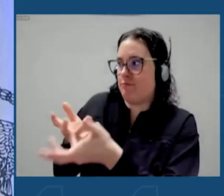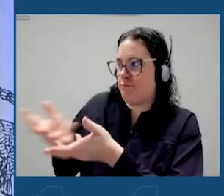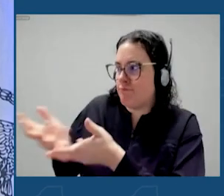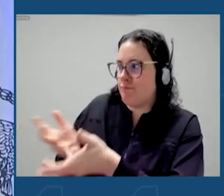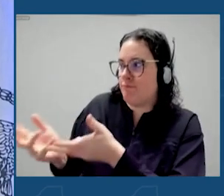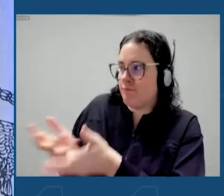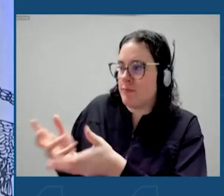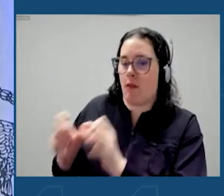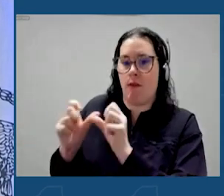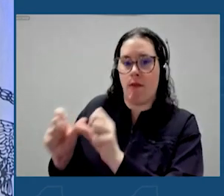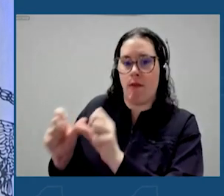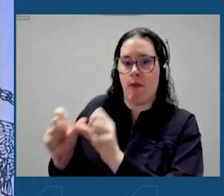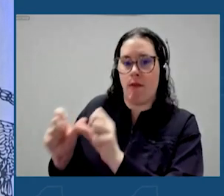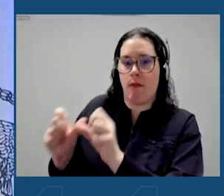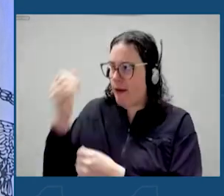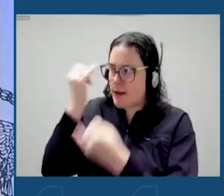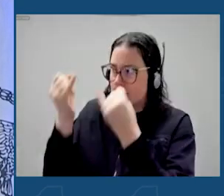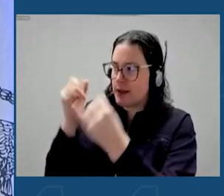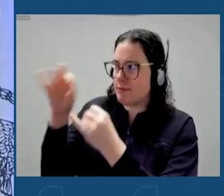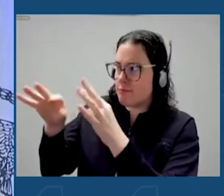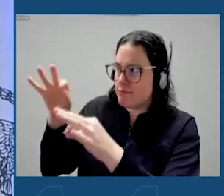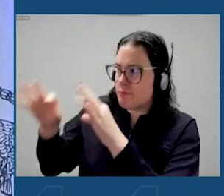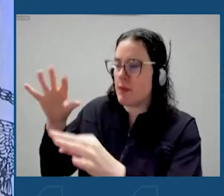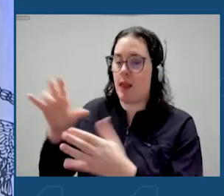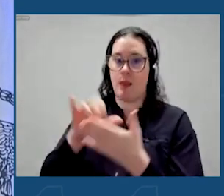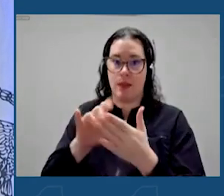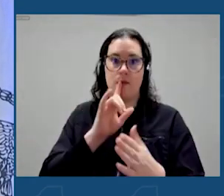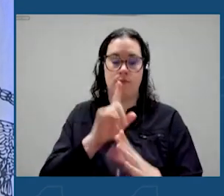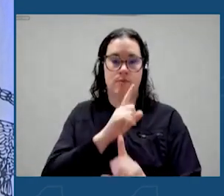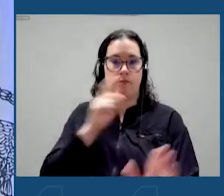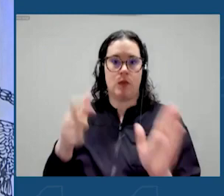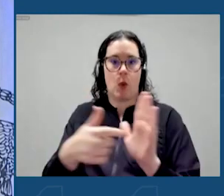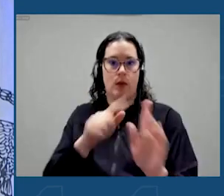ideas. And that is what's making the difference. And you'll feel that